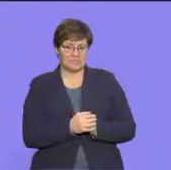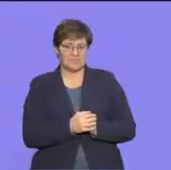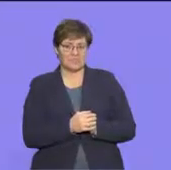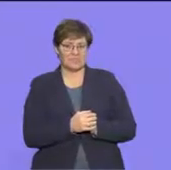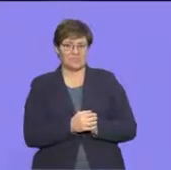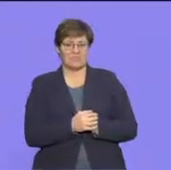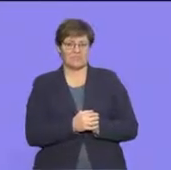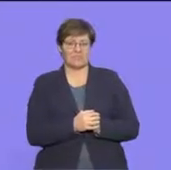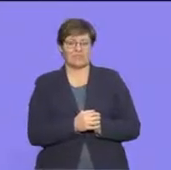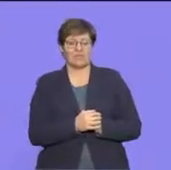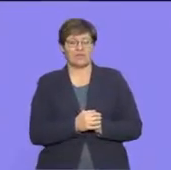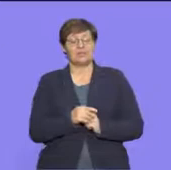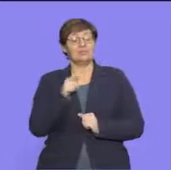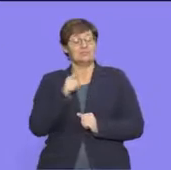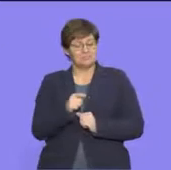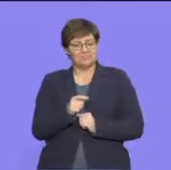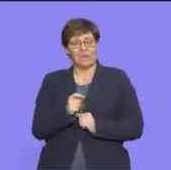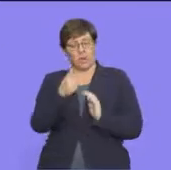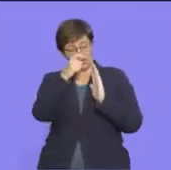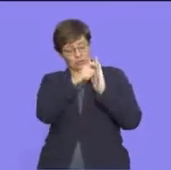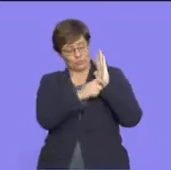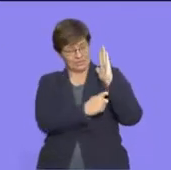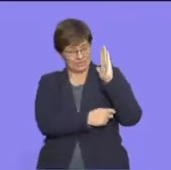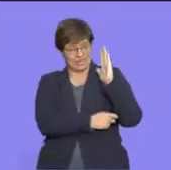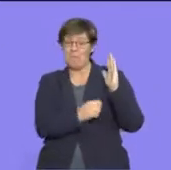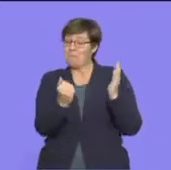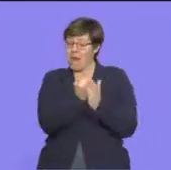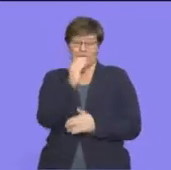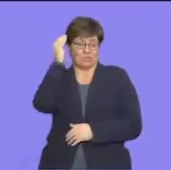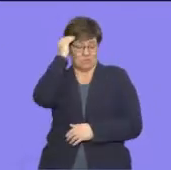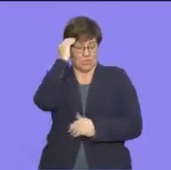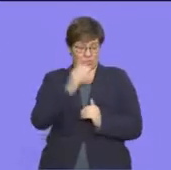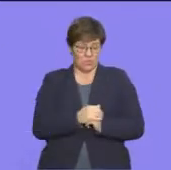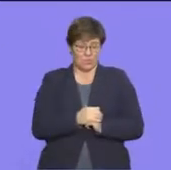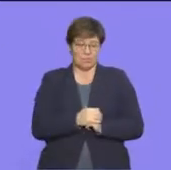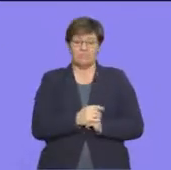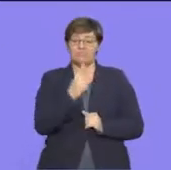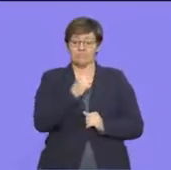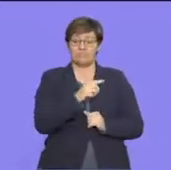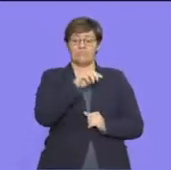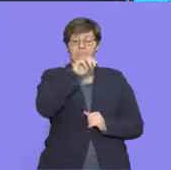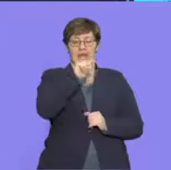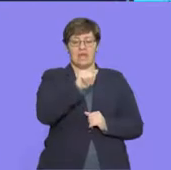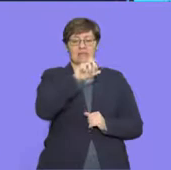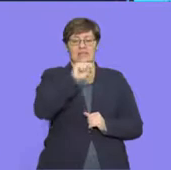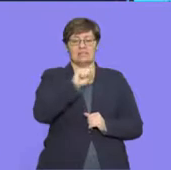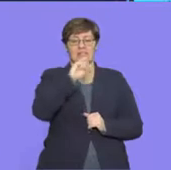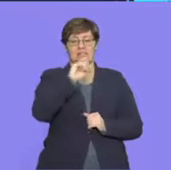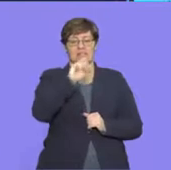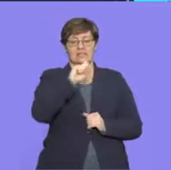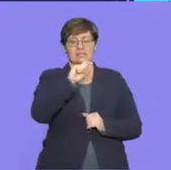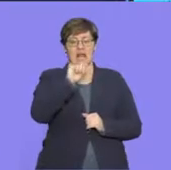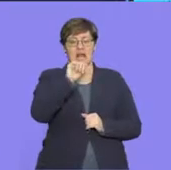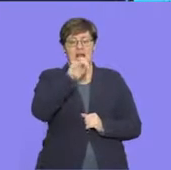cycle. Here there's quite a few words that you really need to know. And the one is asystole, which means